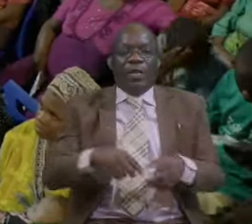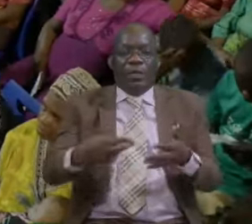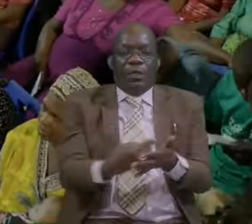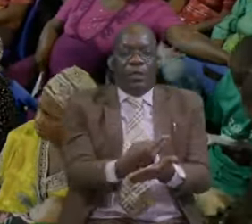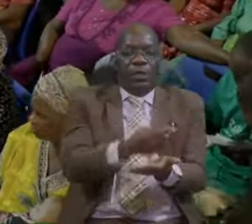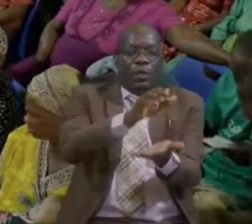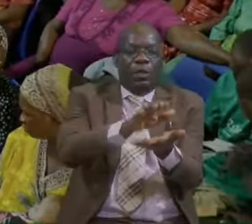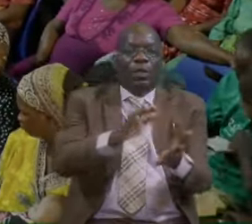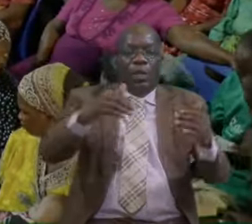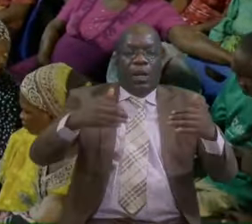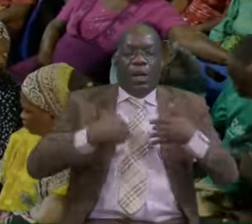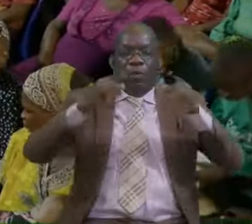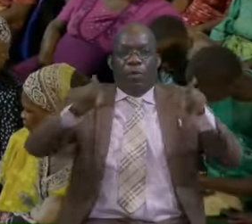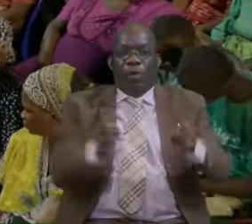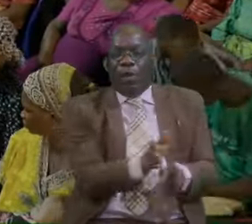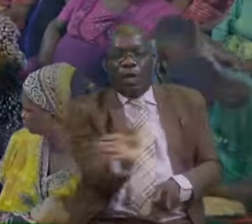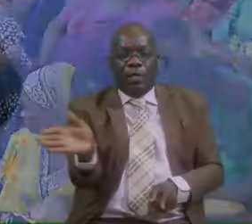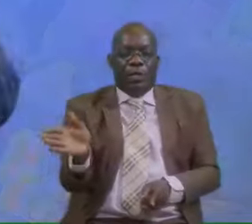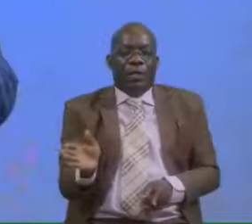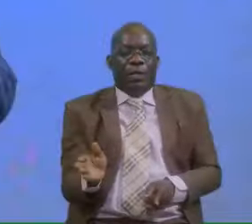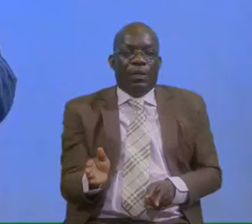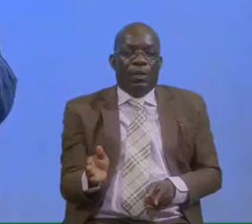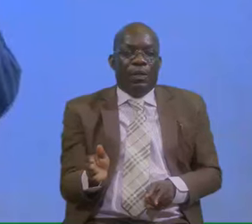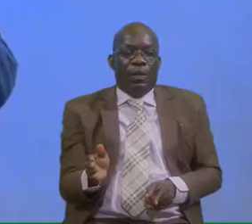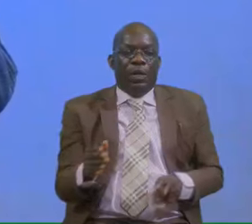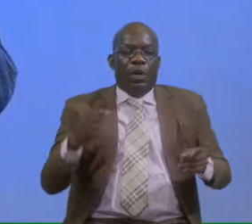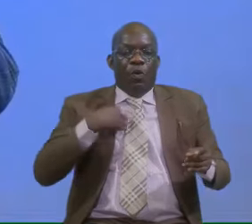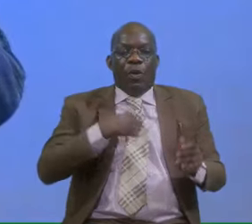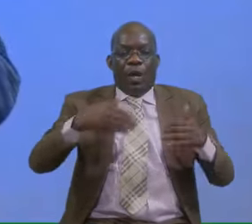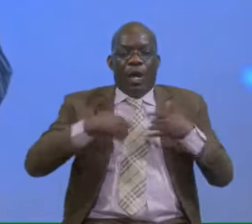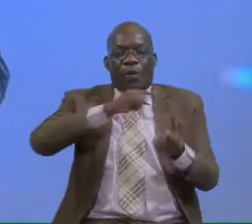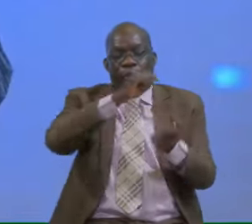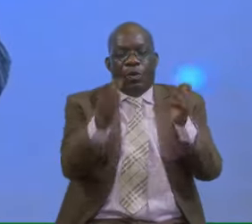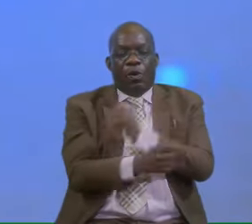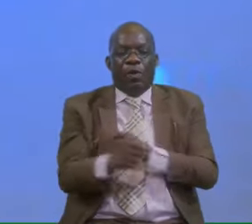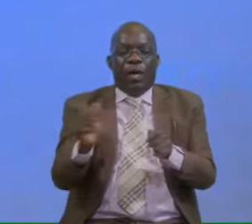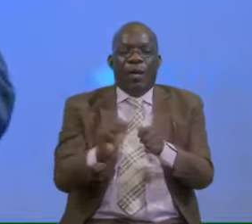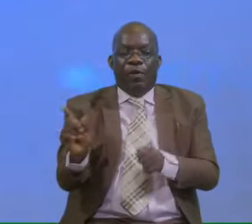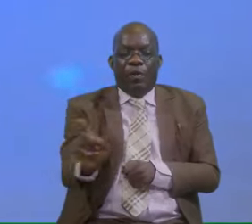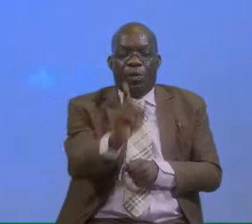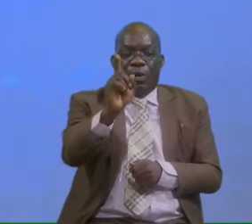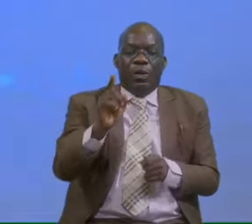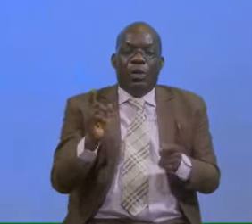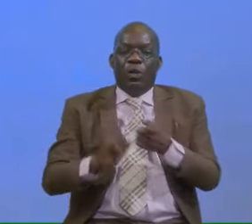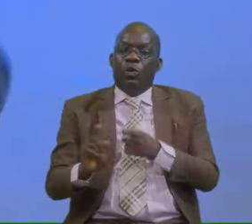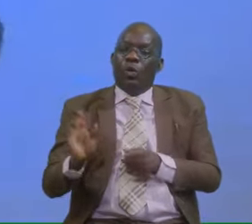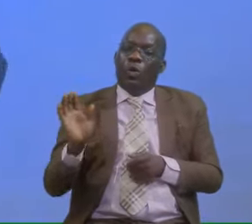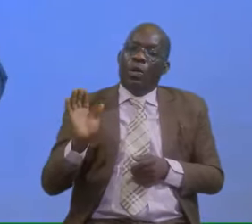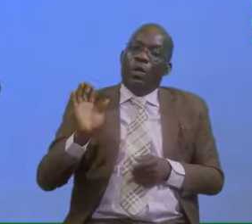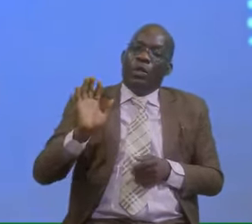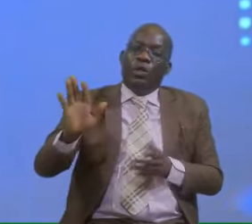gone astray. We have turned everyone to his own